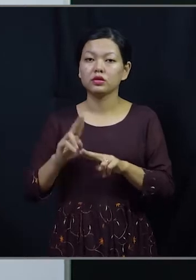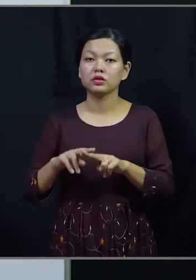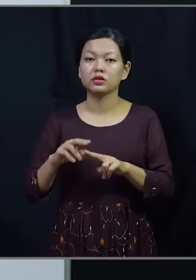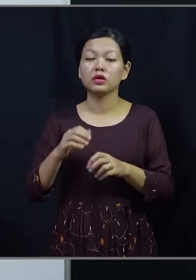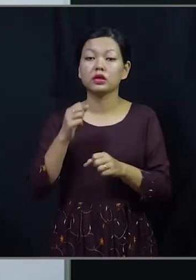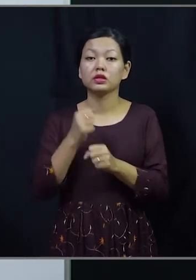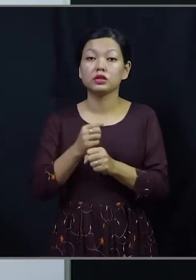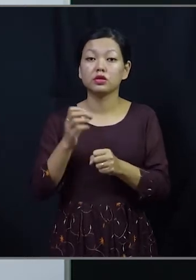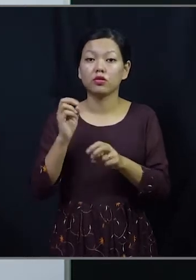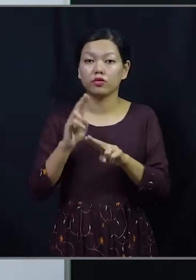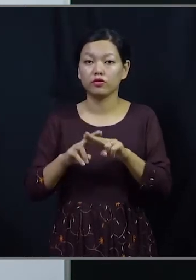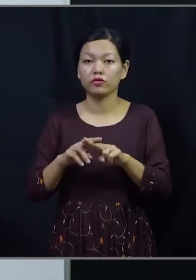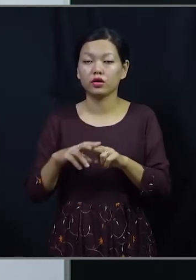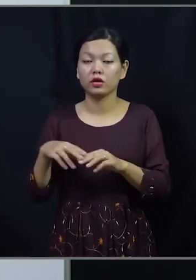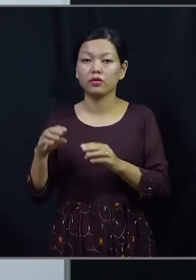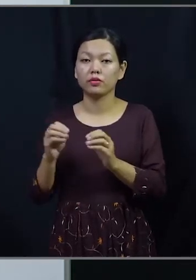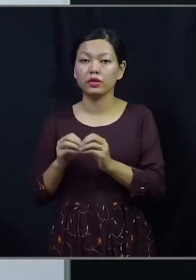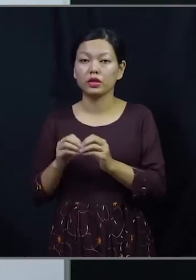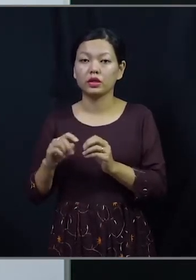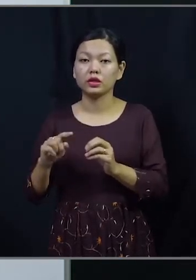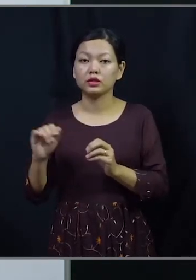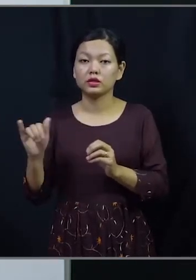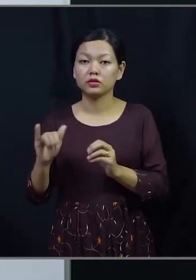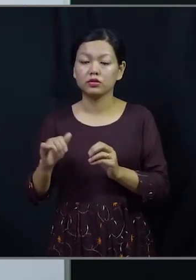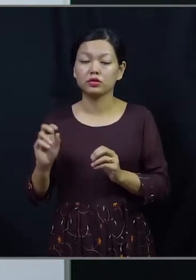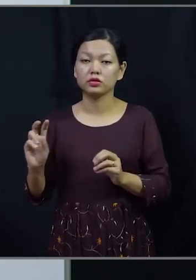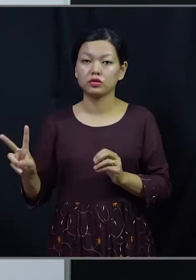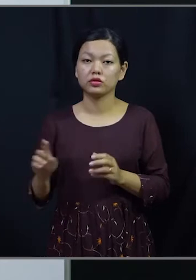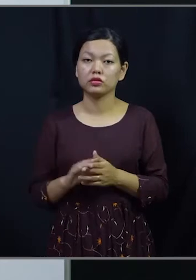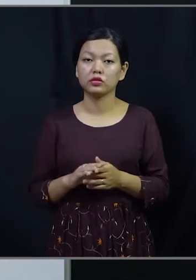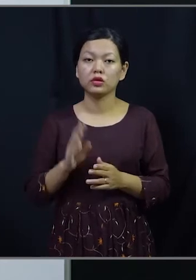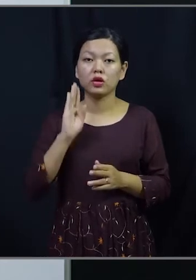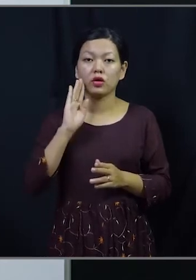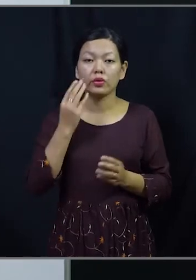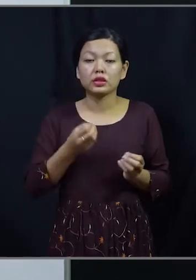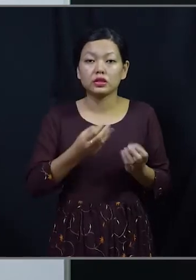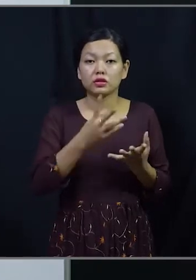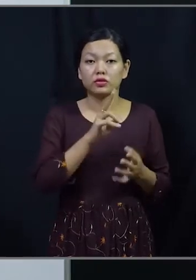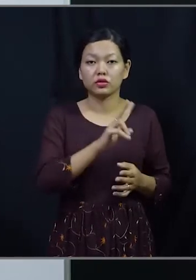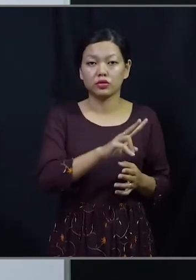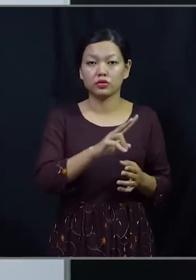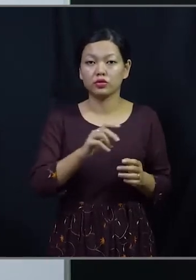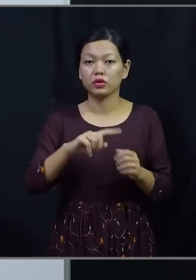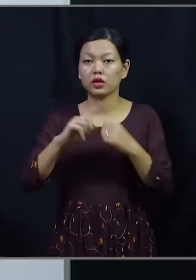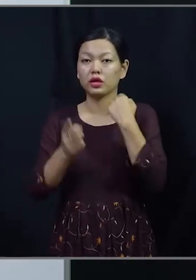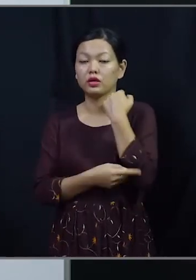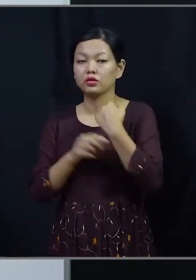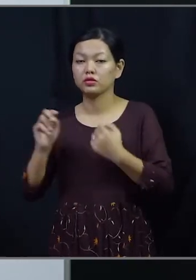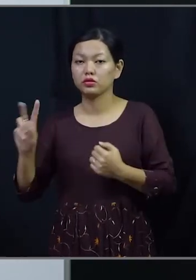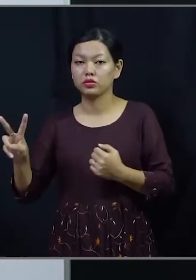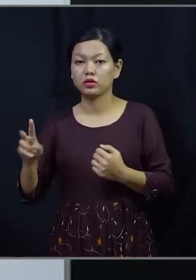is 2. When you take 2, you get the 2 as your output. And